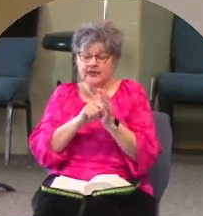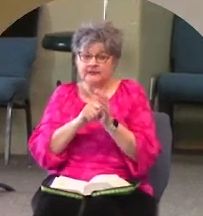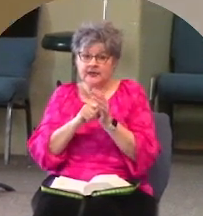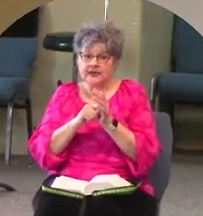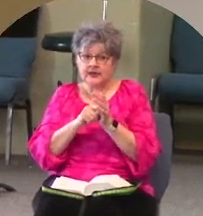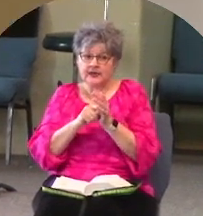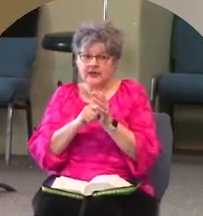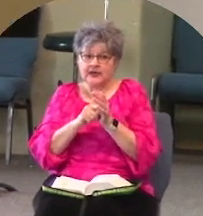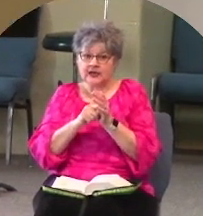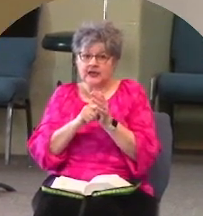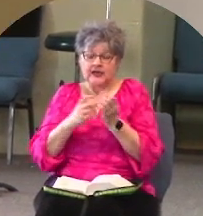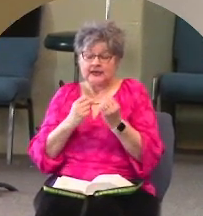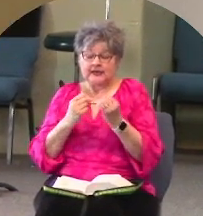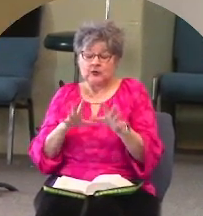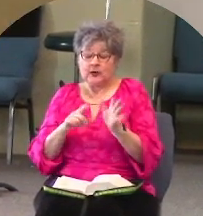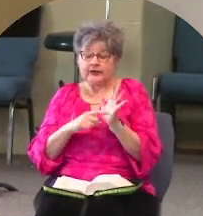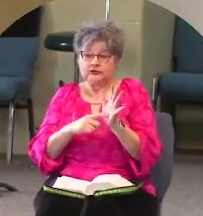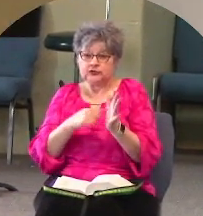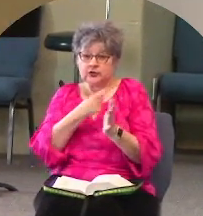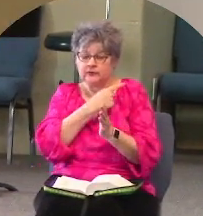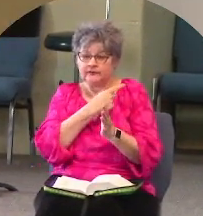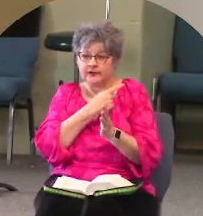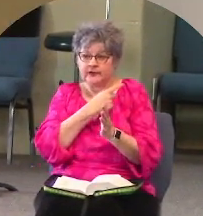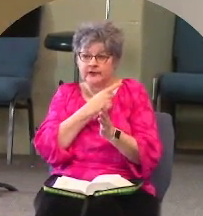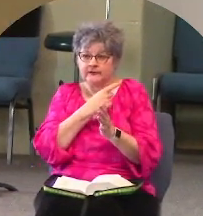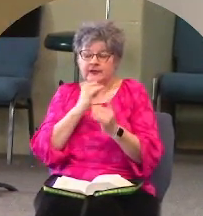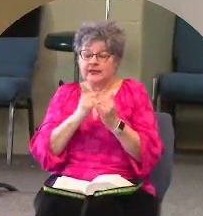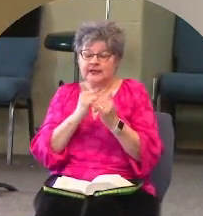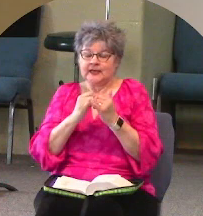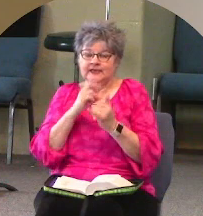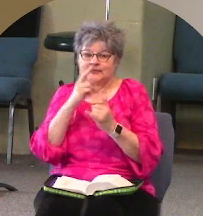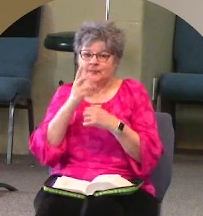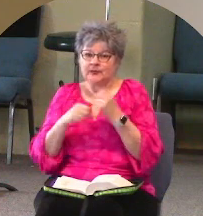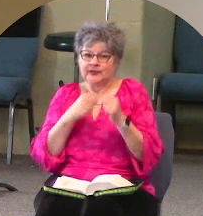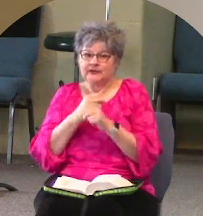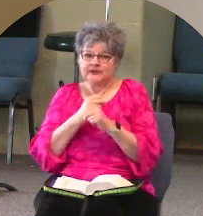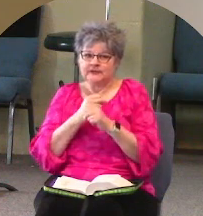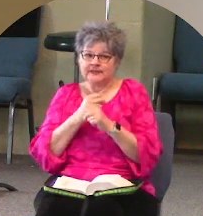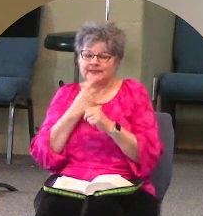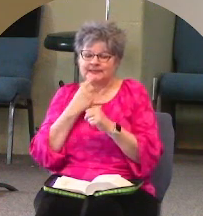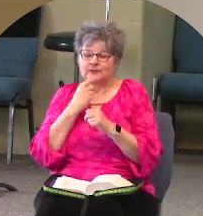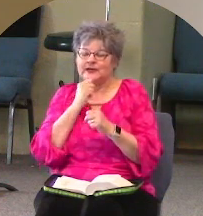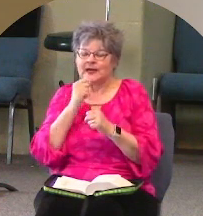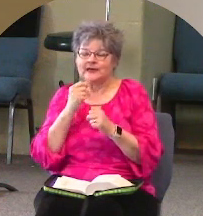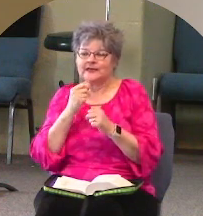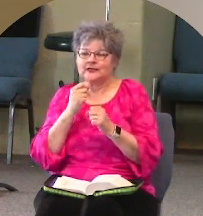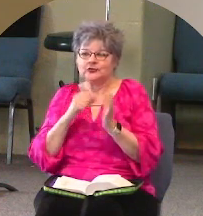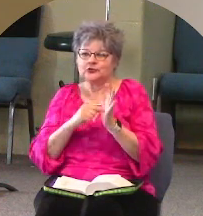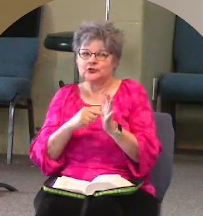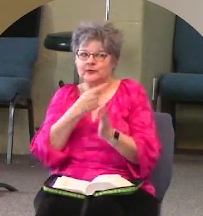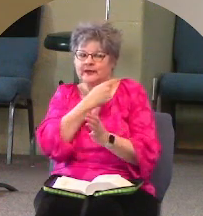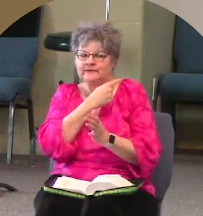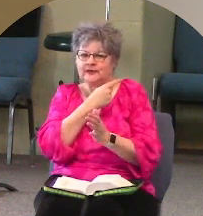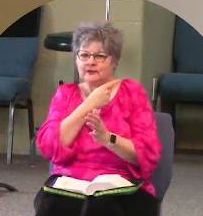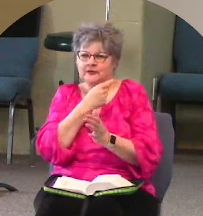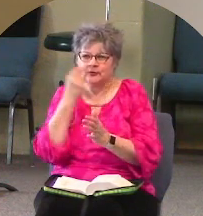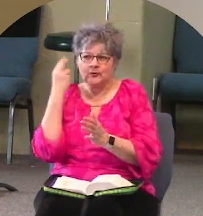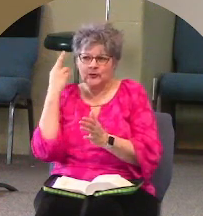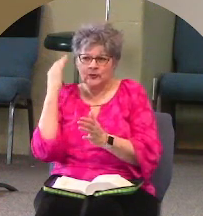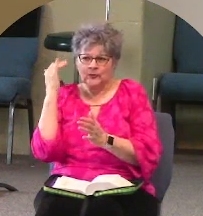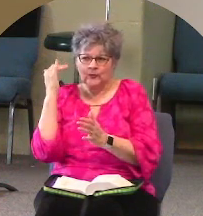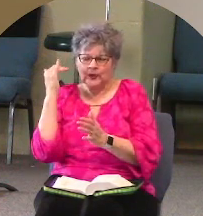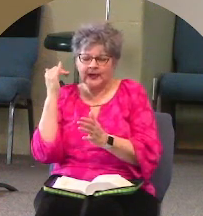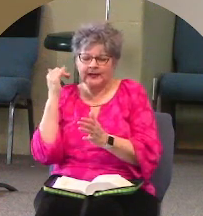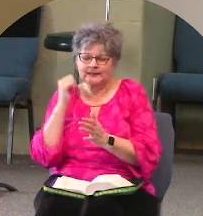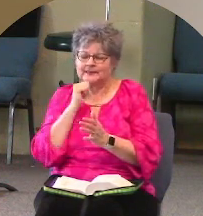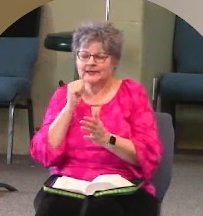can I be frank, honest? I didn't want to show, and for the last couple of years, I've said we're not going to show that video. And you know why? It's not because it's a bad song.